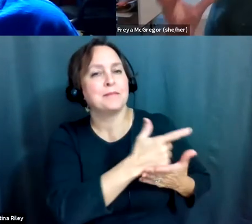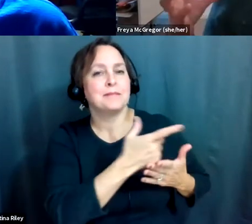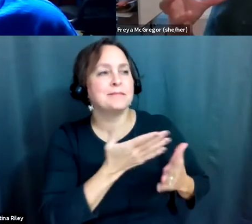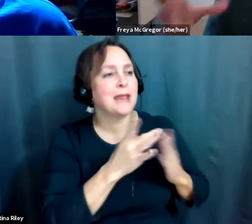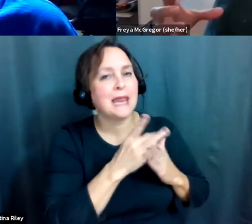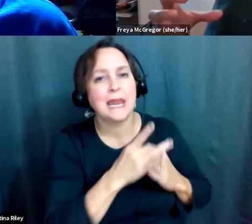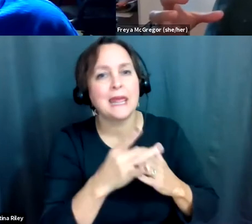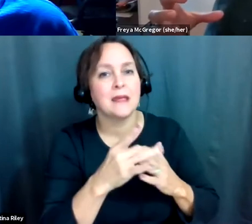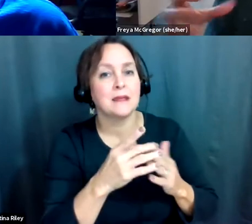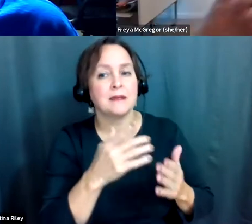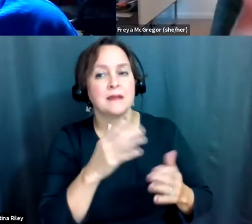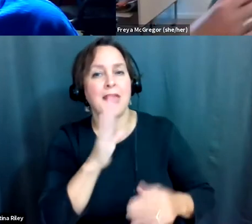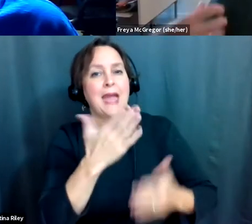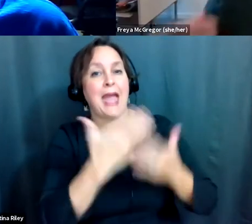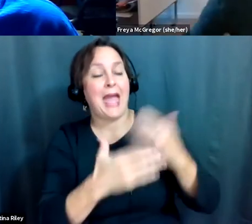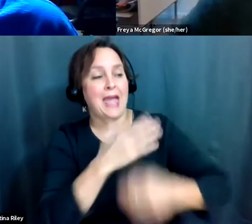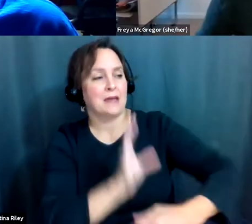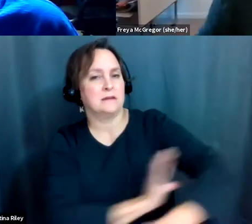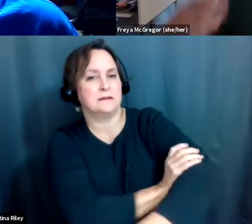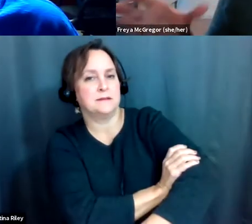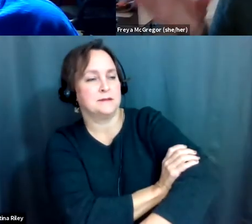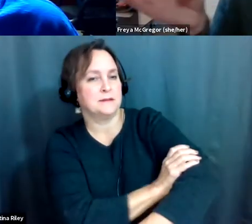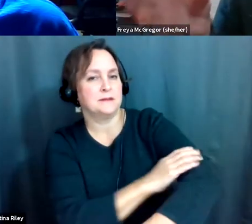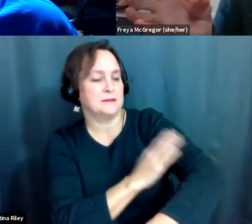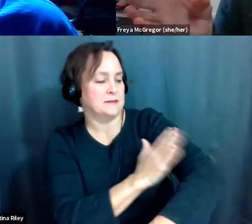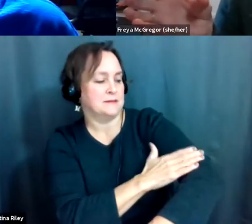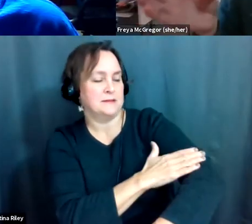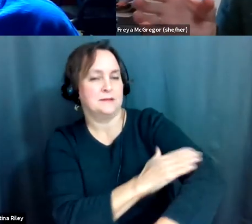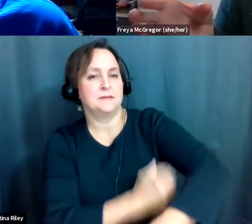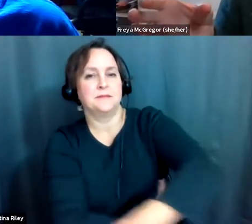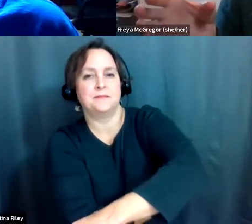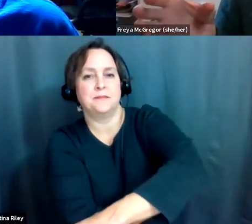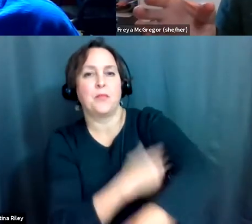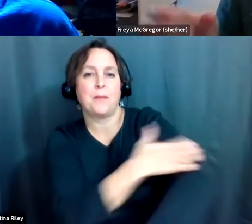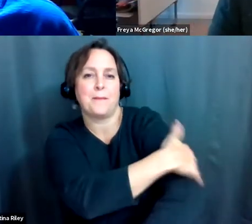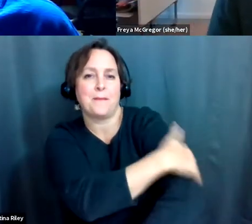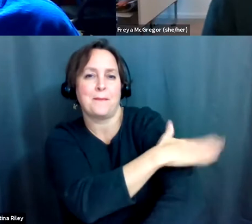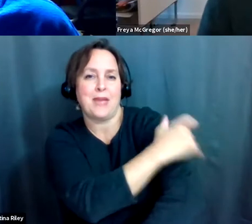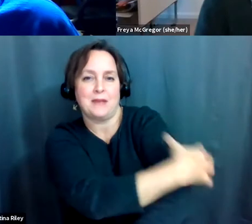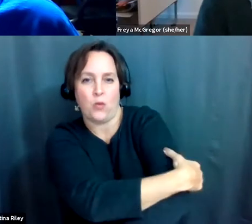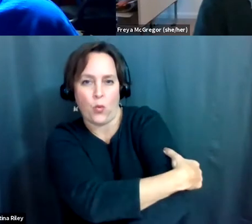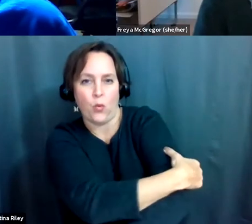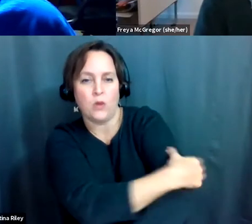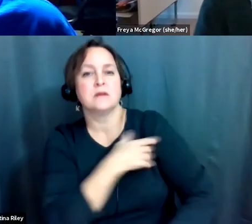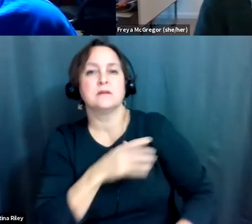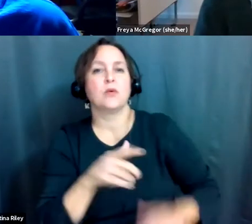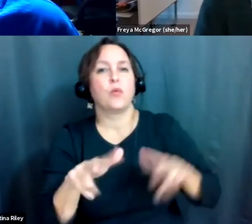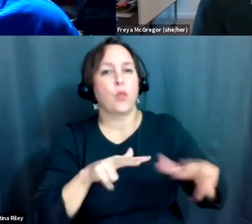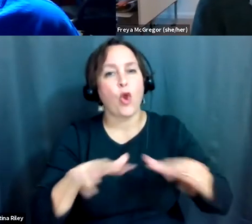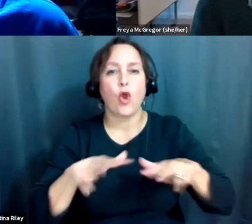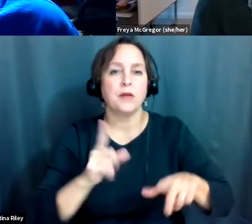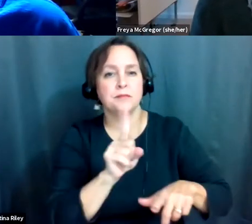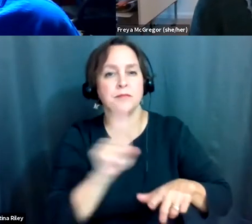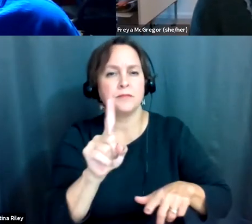with their hand, uh, like your hand above all holding onto the back of my arm, just above my elbow. Um, and